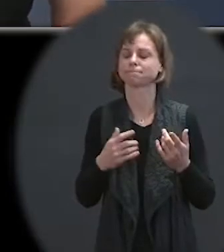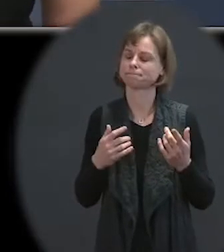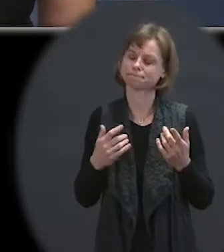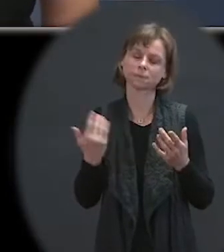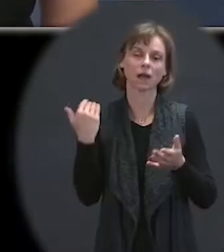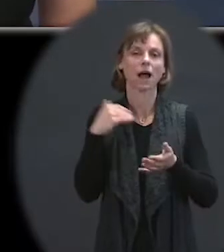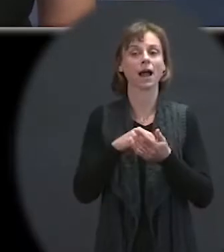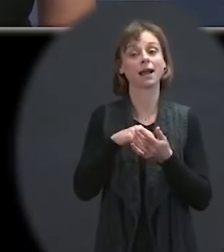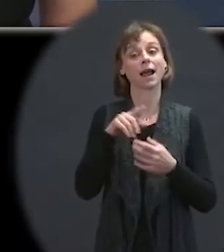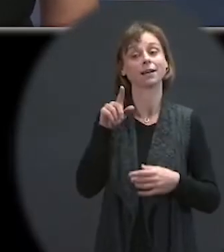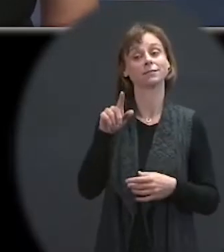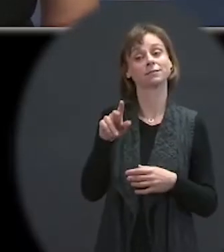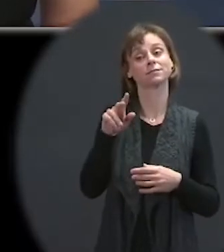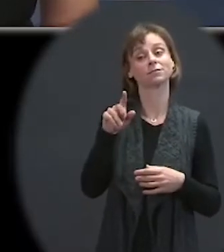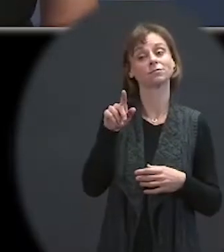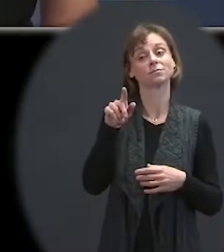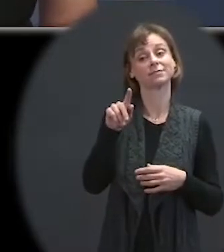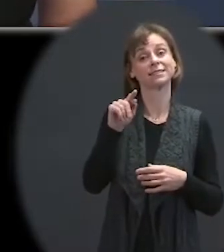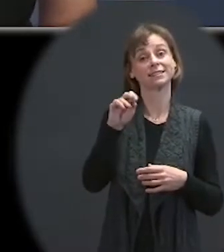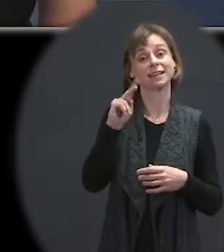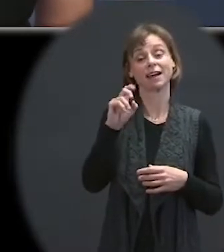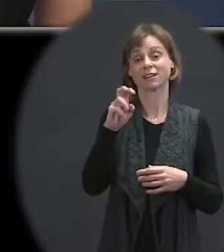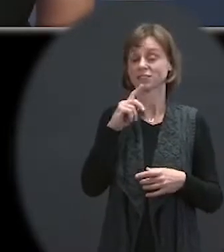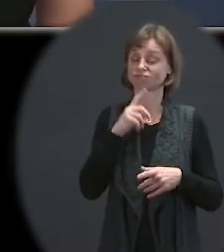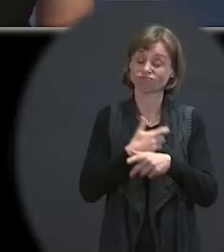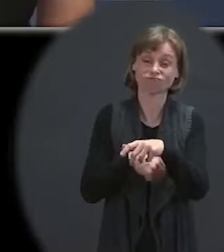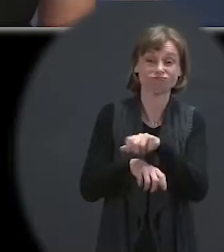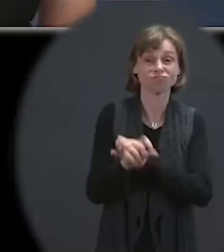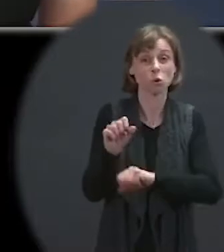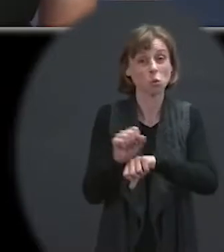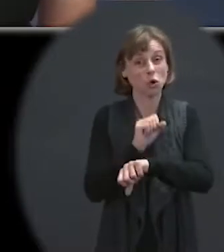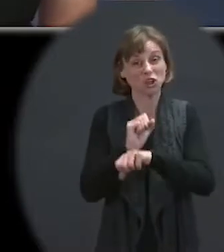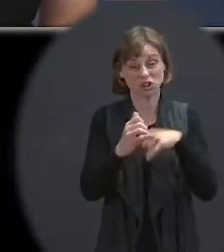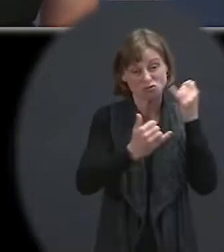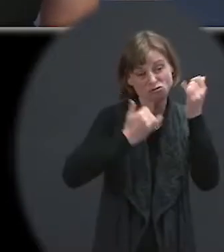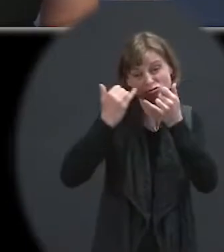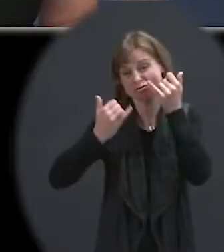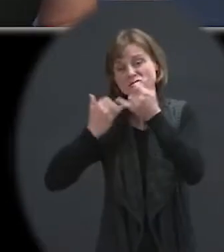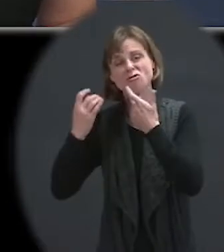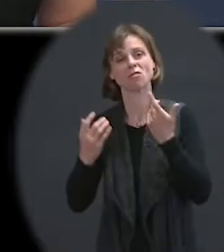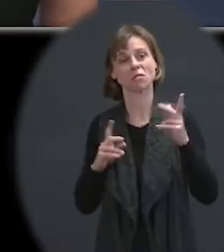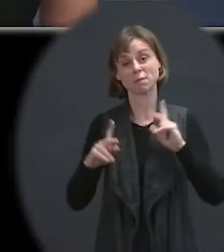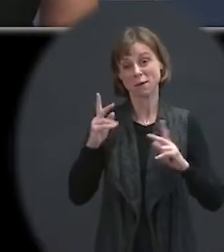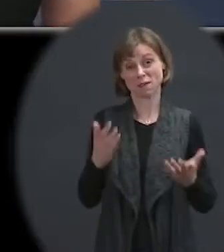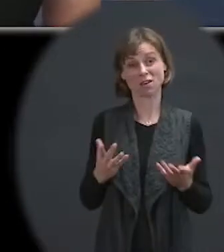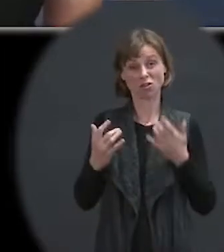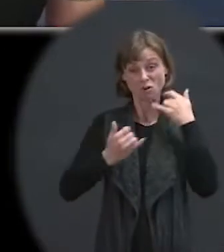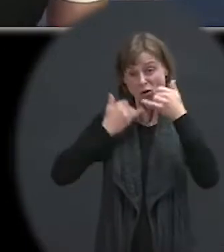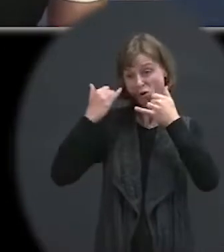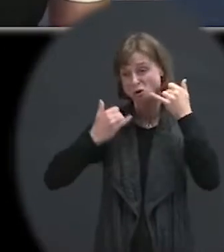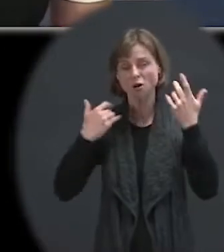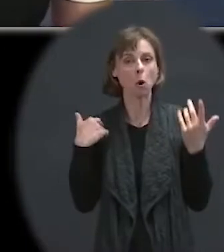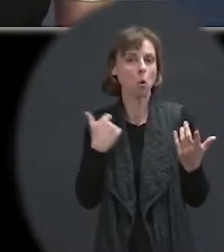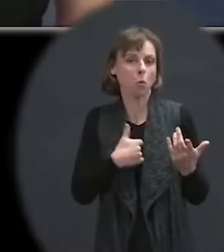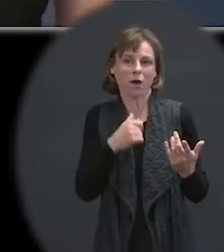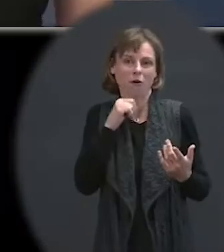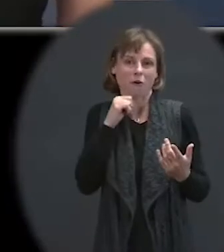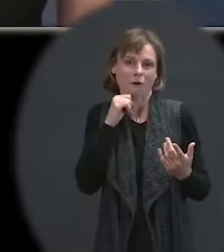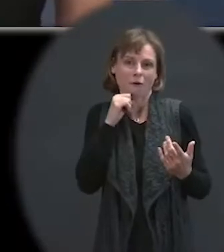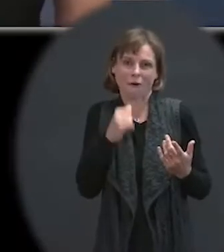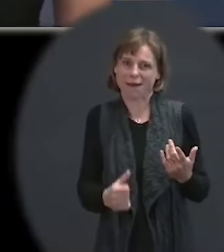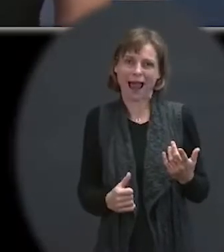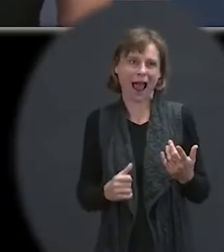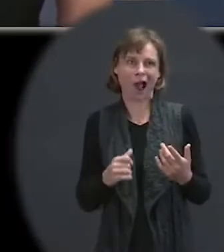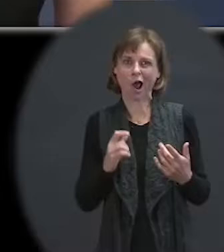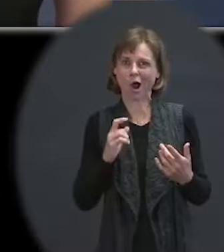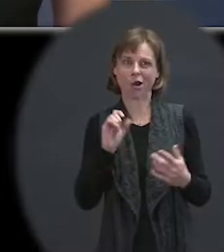Neera Tandon is rolled up her sleeves. She's getting to work. She's working the phones. People here are working the phones. And we're just not going to provide